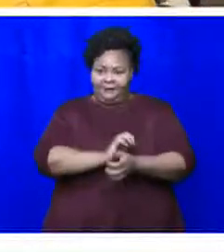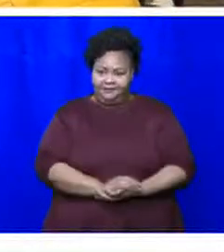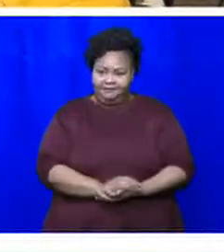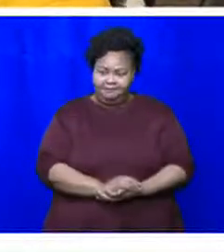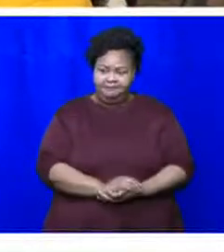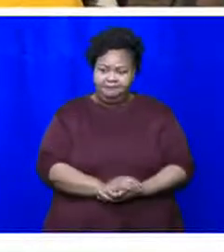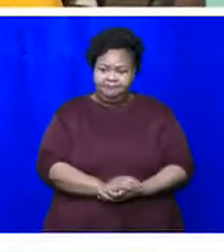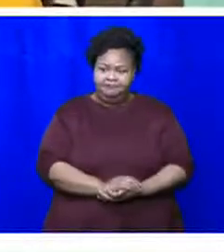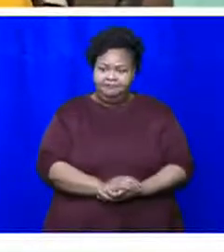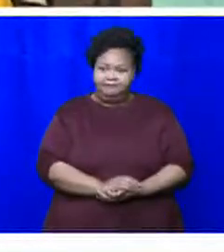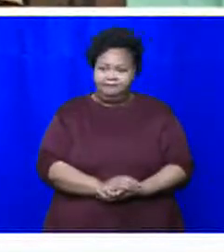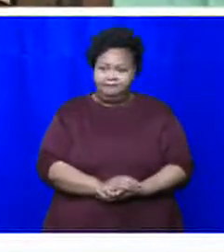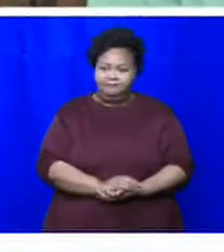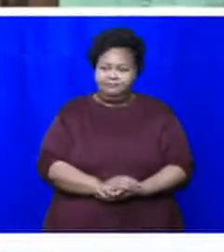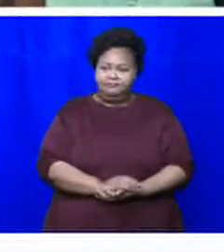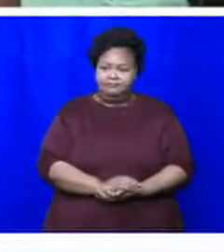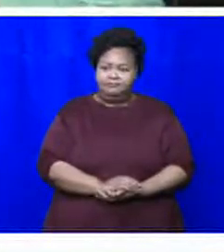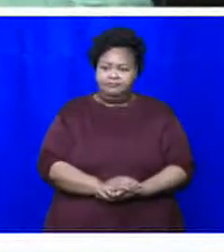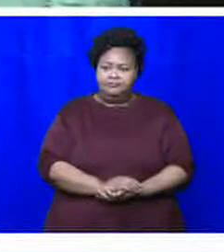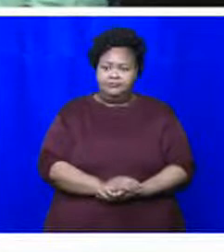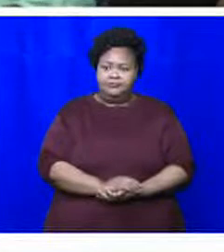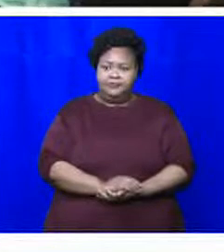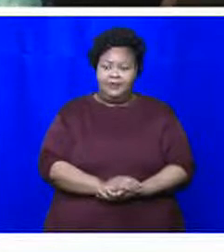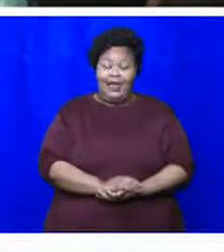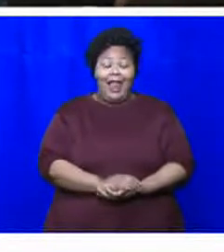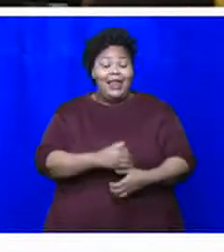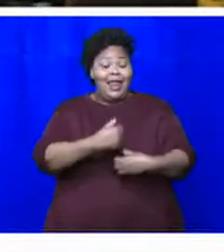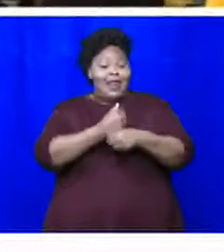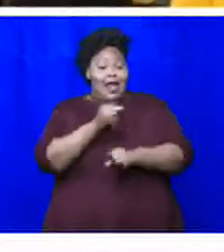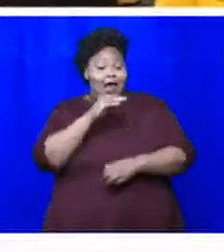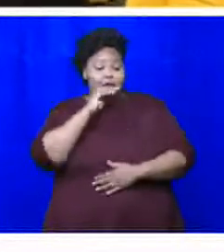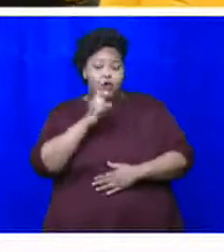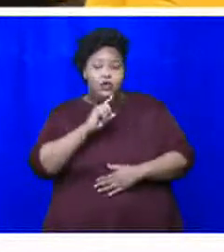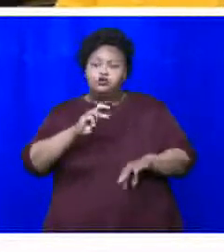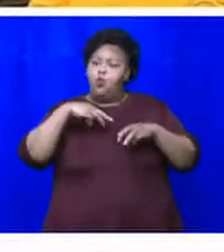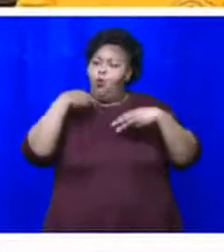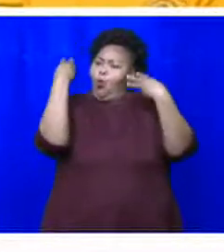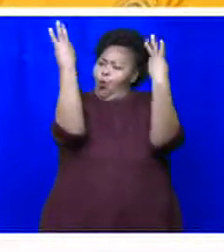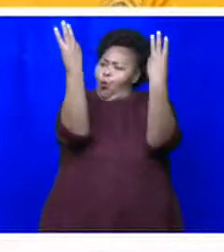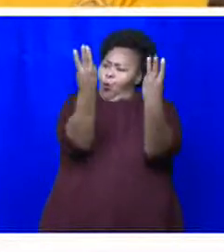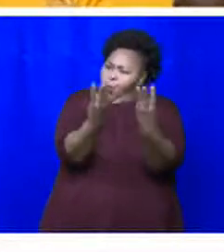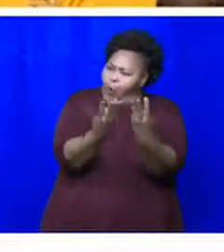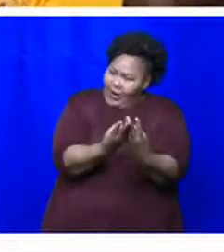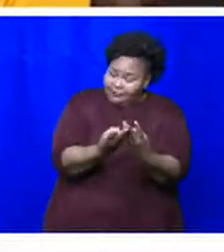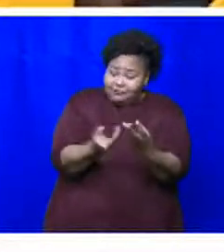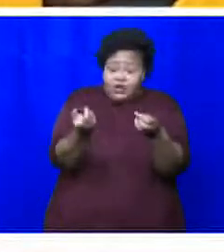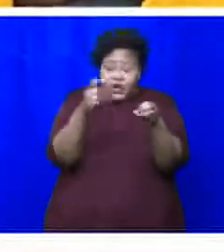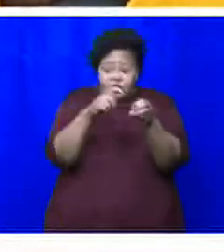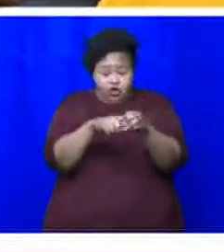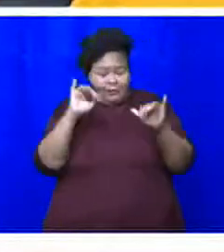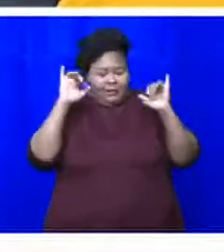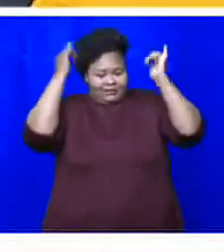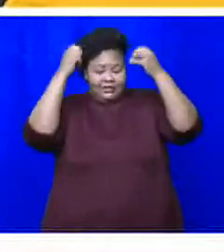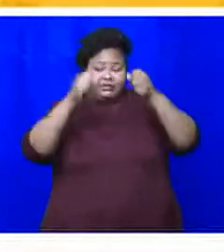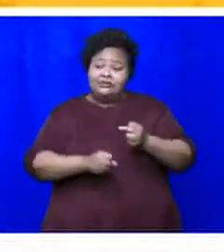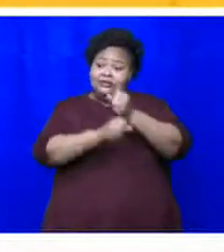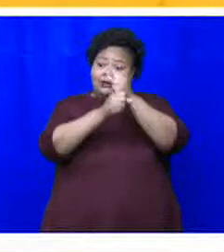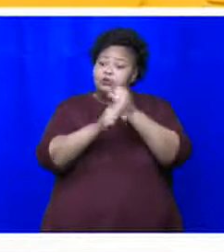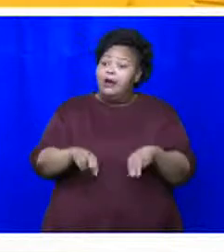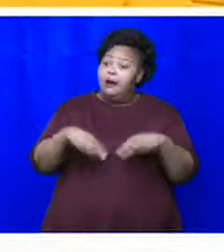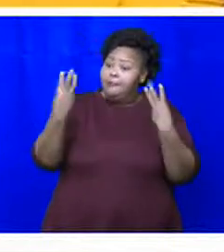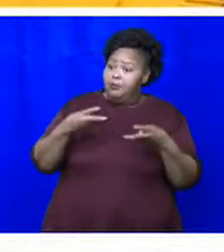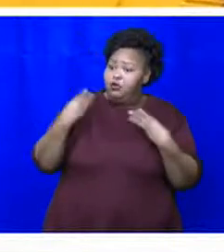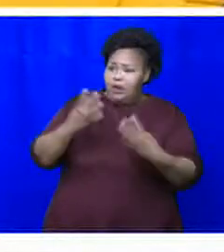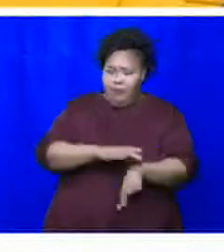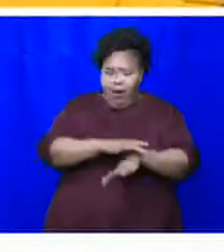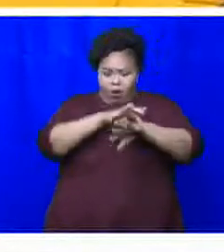Leli langa leli lekutimbanzakanya nekuba mtsibi munye nemhlaba wonke kusekela bamfula abagula kakhulu nekubanakekela